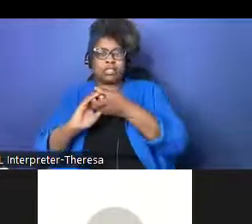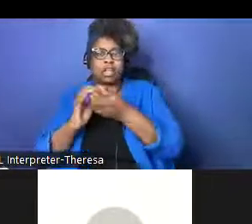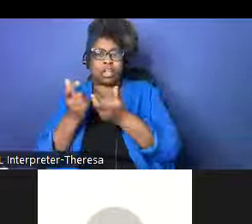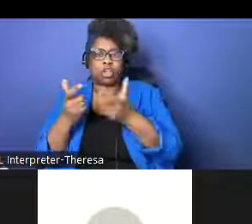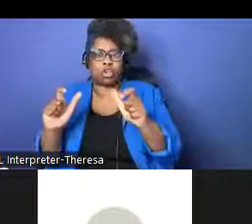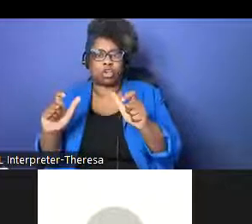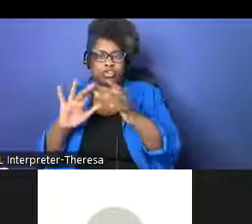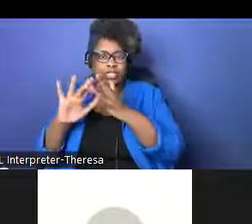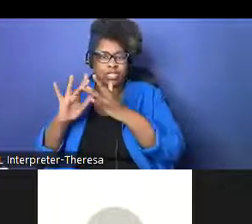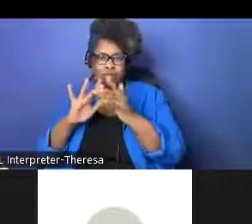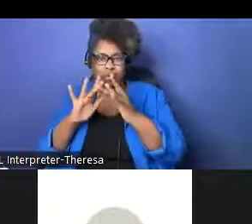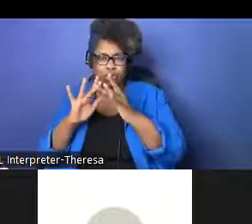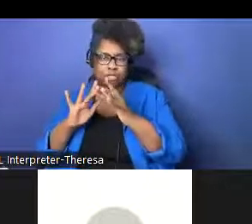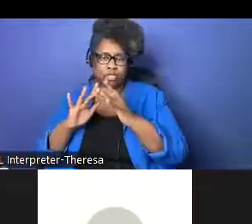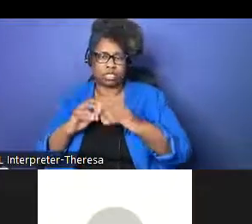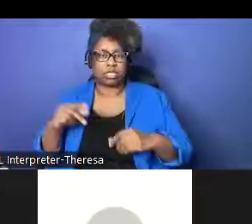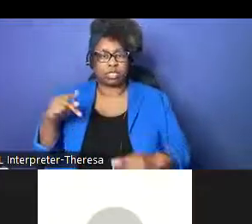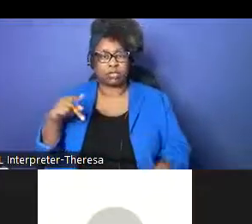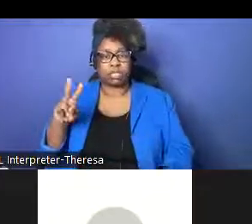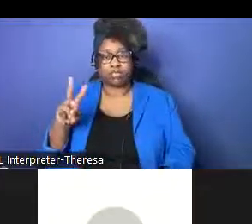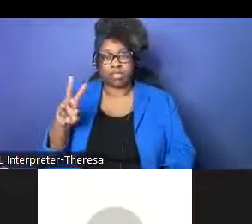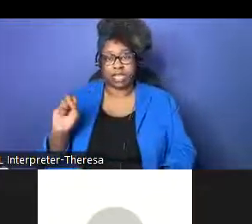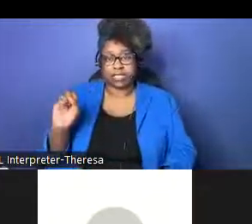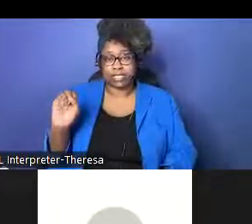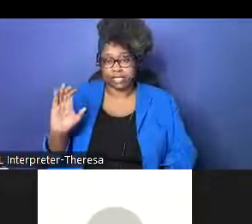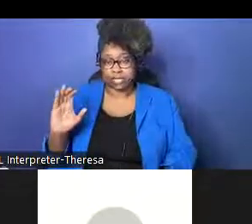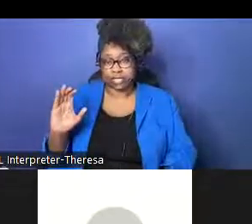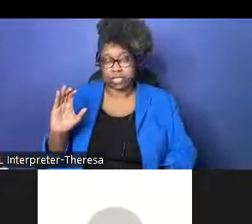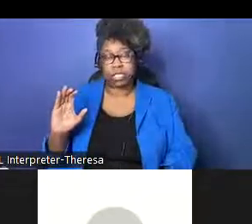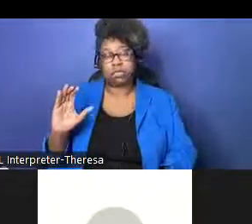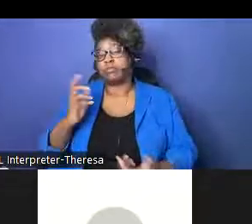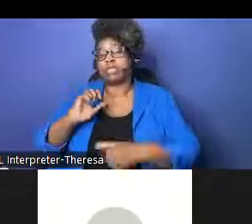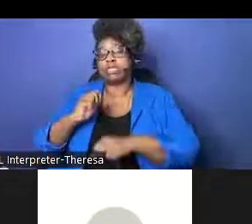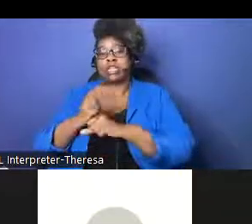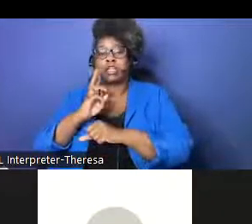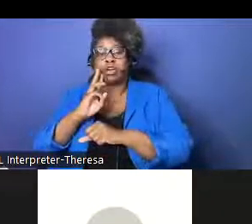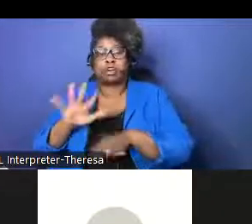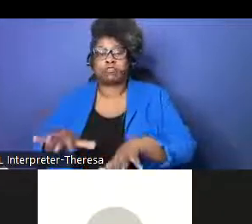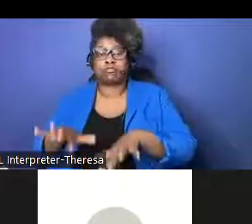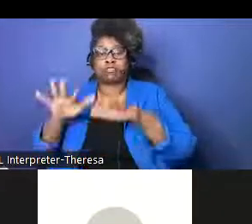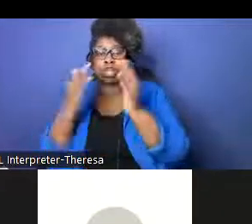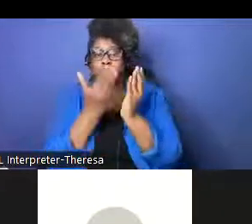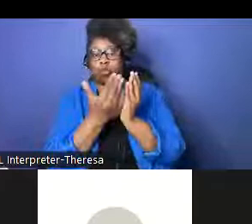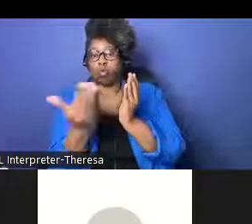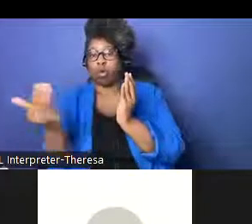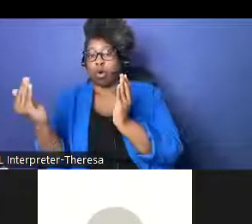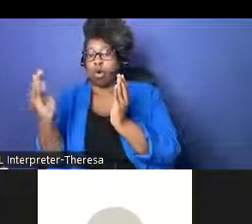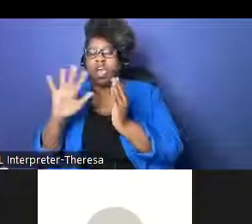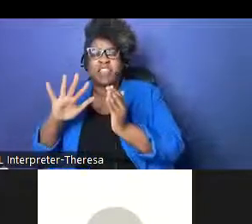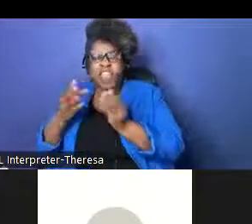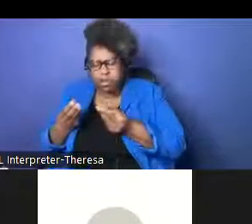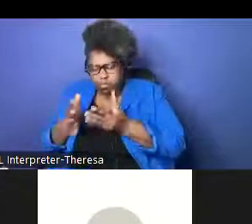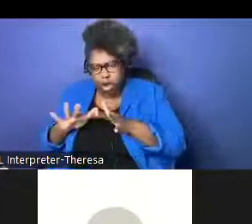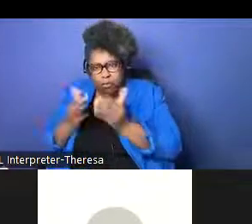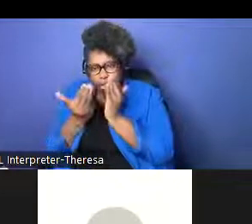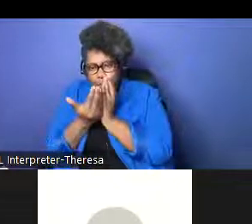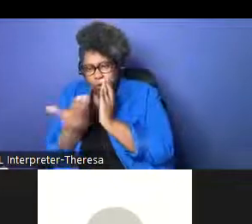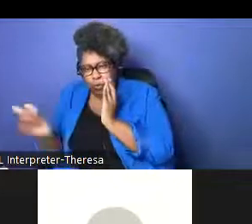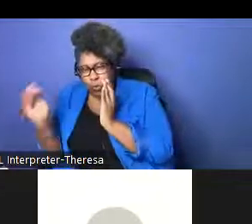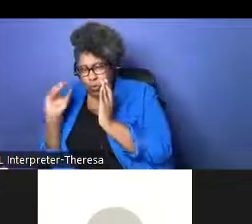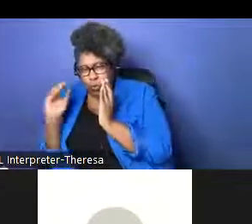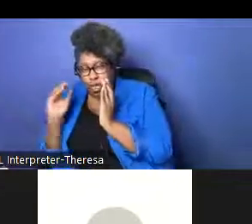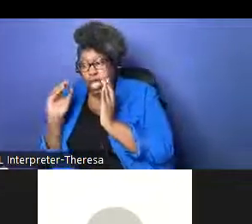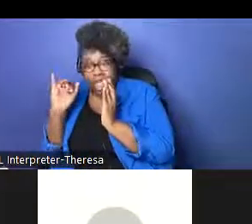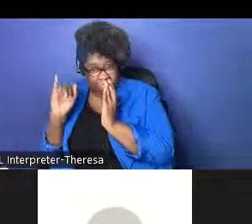So where the PVSC site might be installing a flood wall just around its property, that flood wall can also be